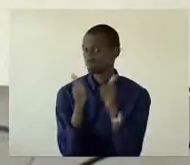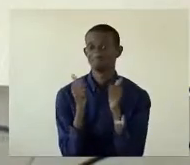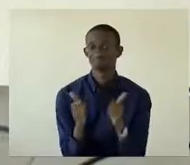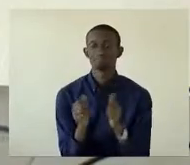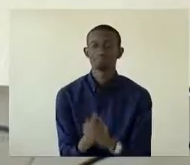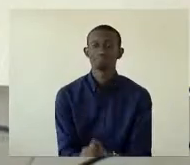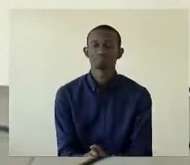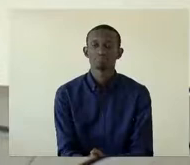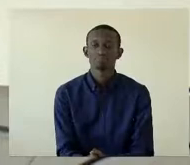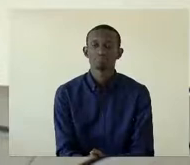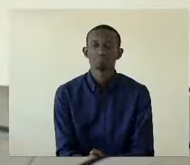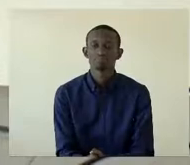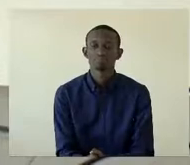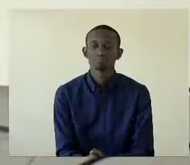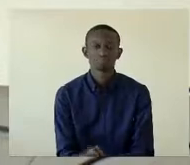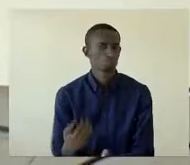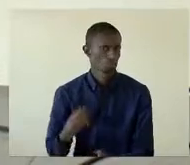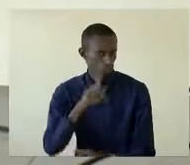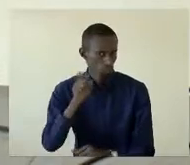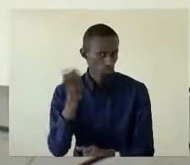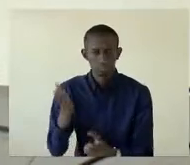So, now the question is,